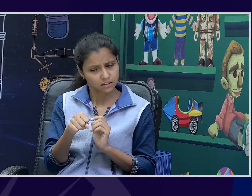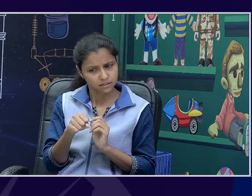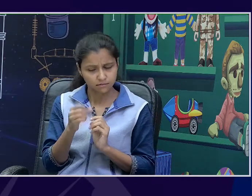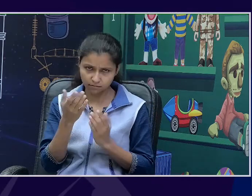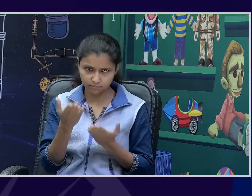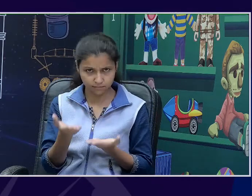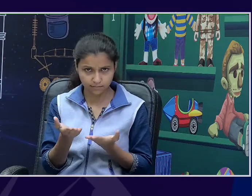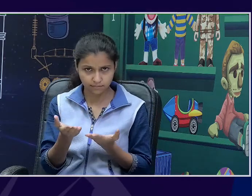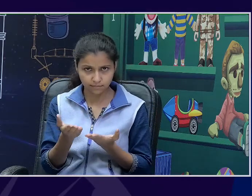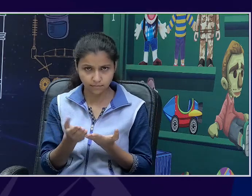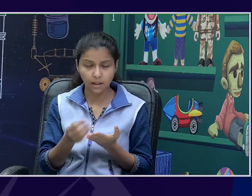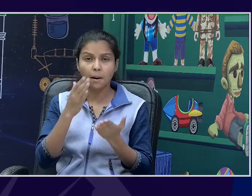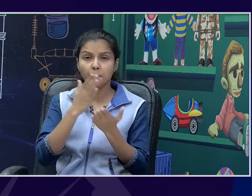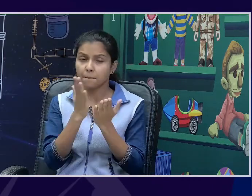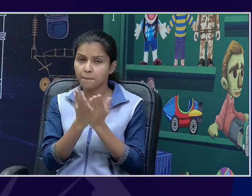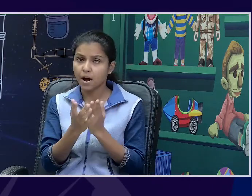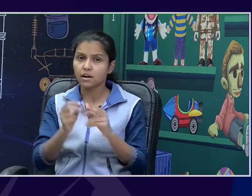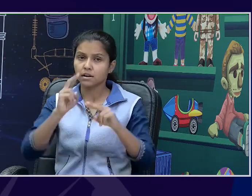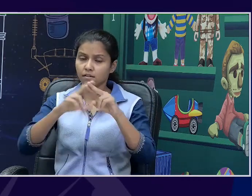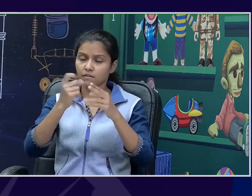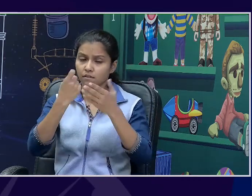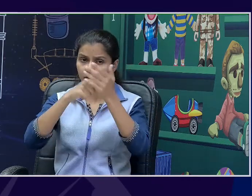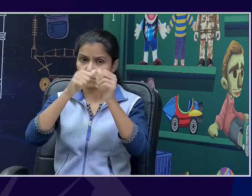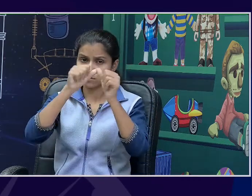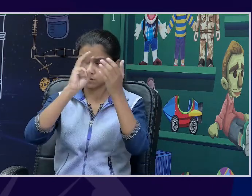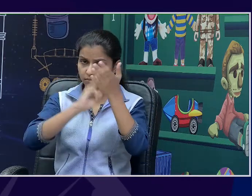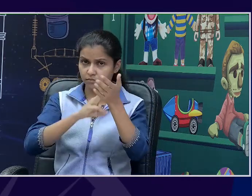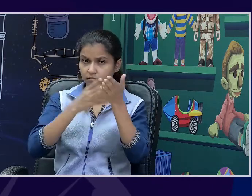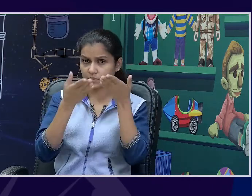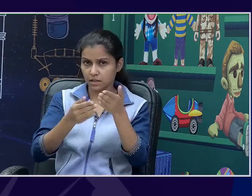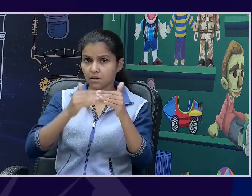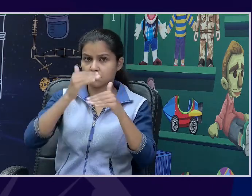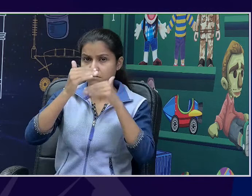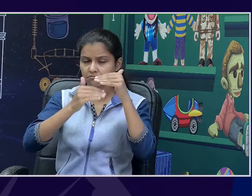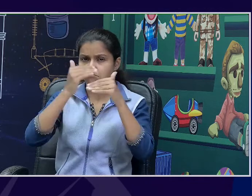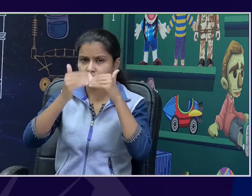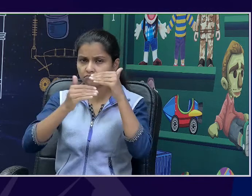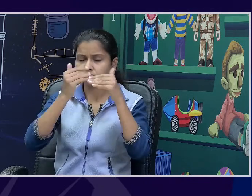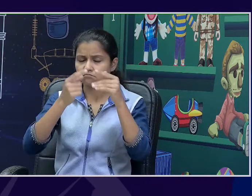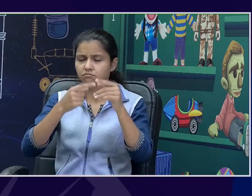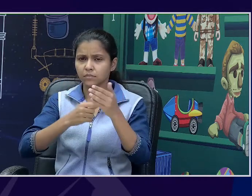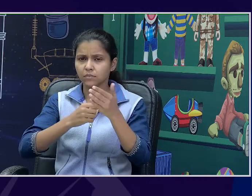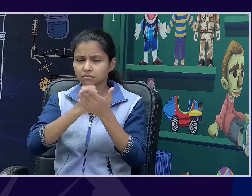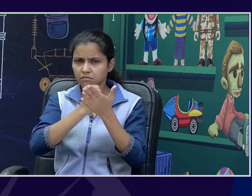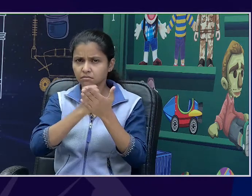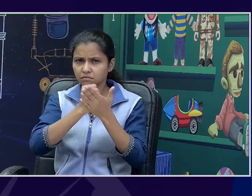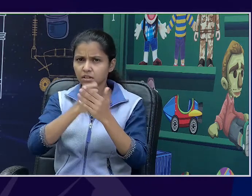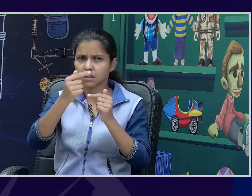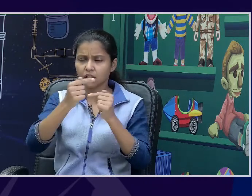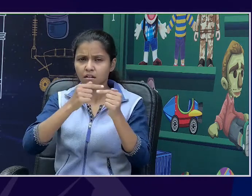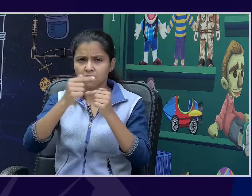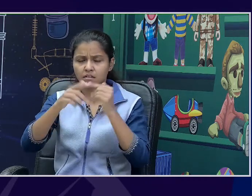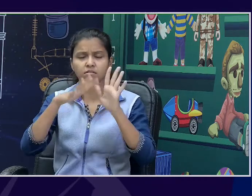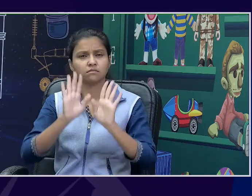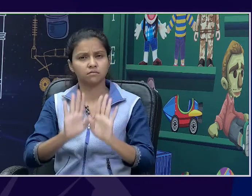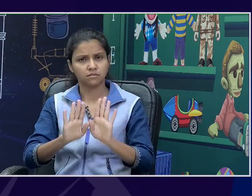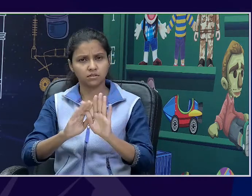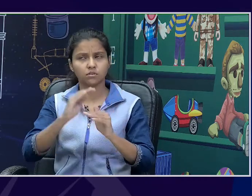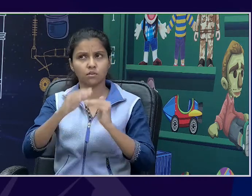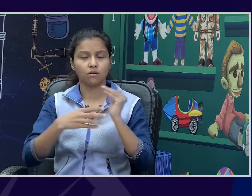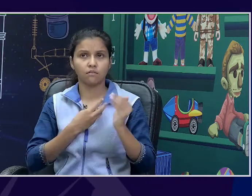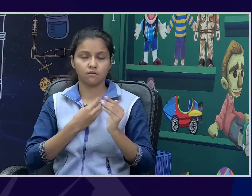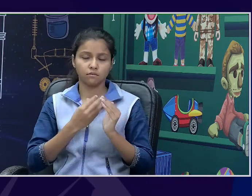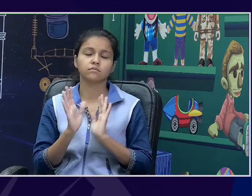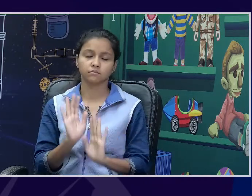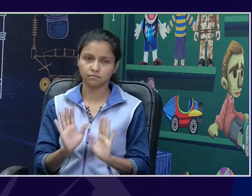followed. Apart from that, what he did was that he repeatedly kept telling himself that yes, he can overcome the fear.